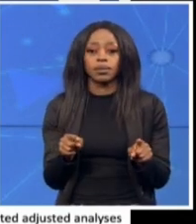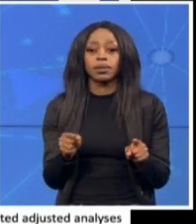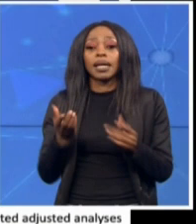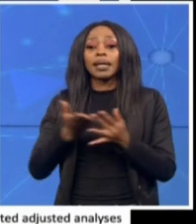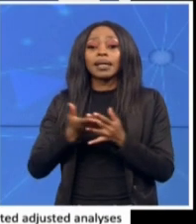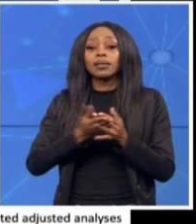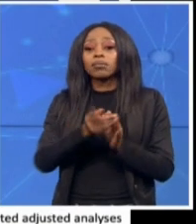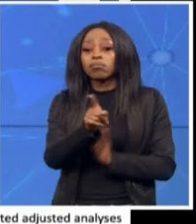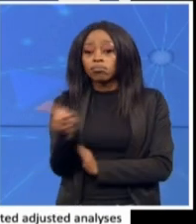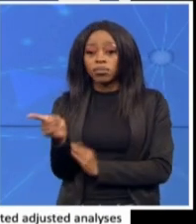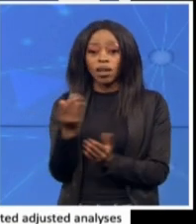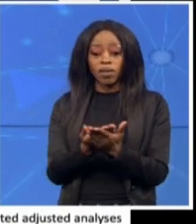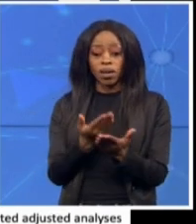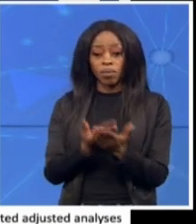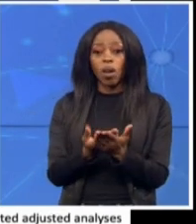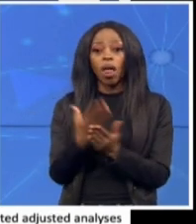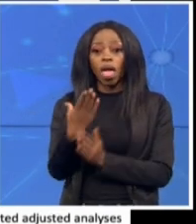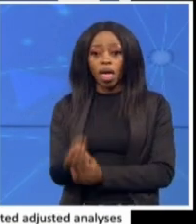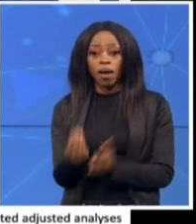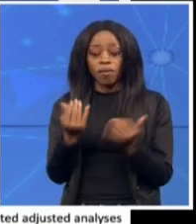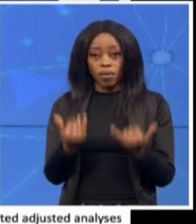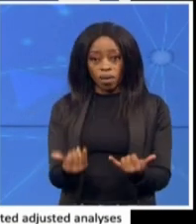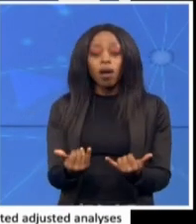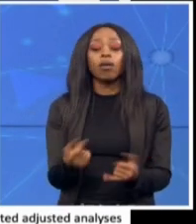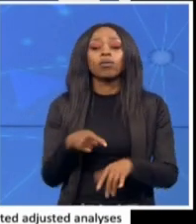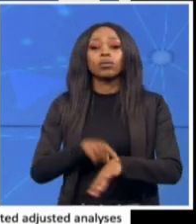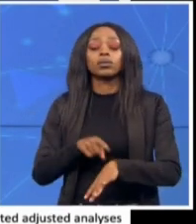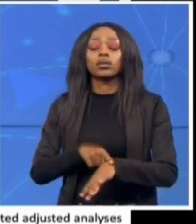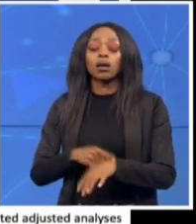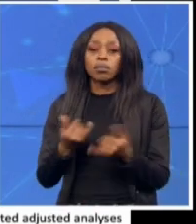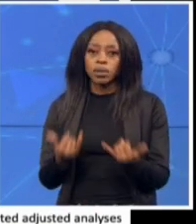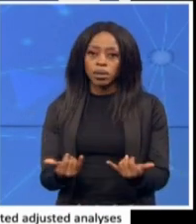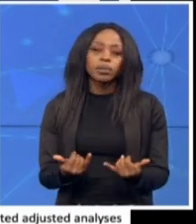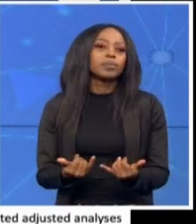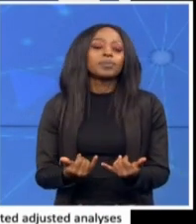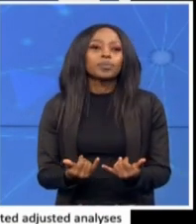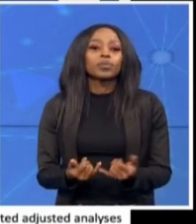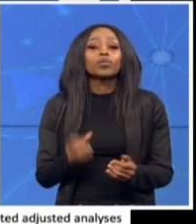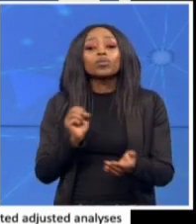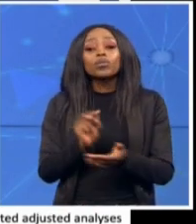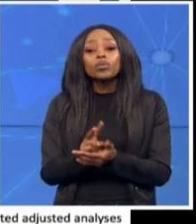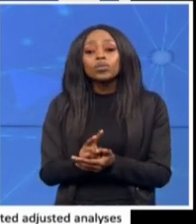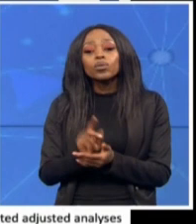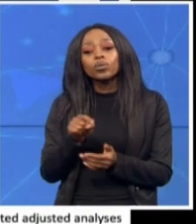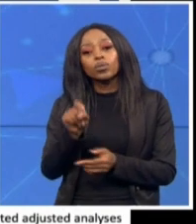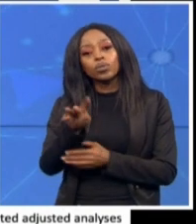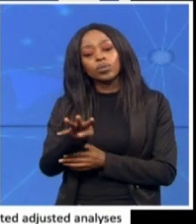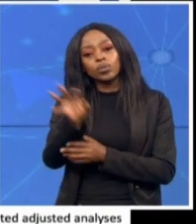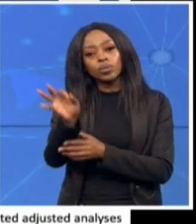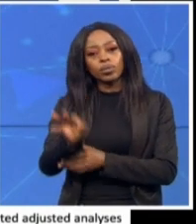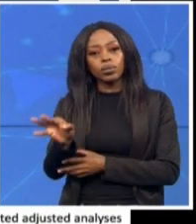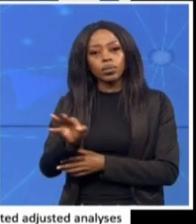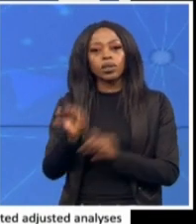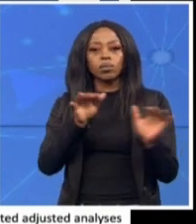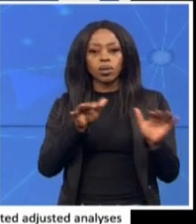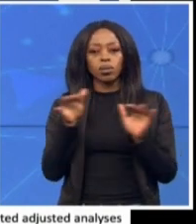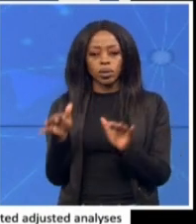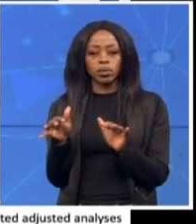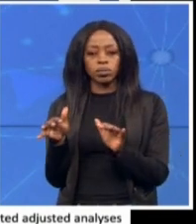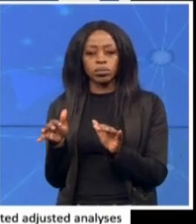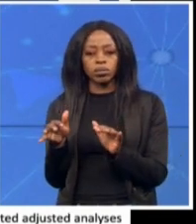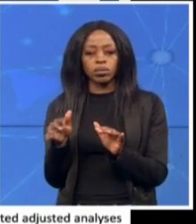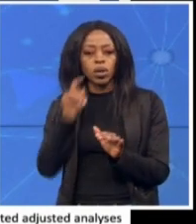this period, only 12.4% of people in that age group that had cases were